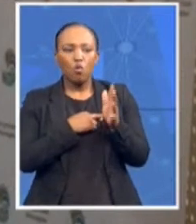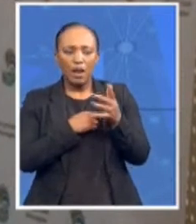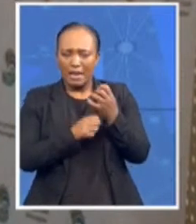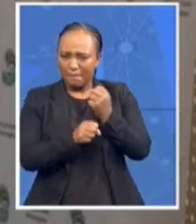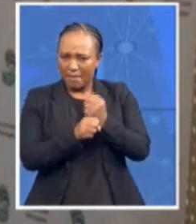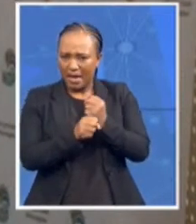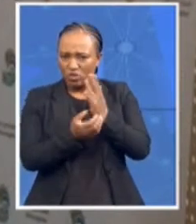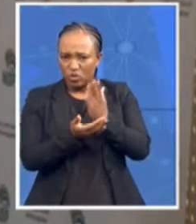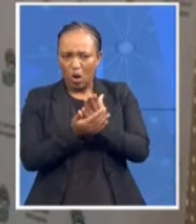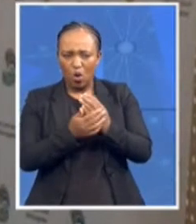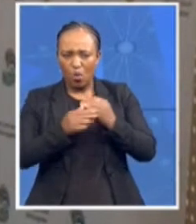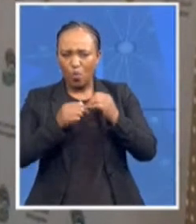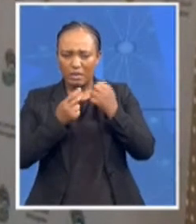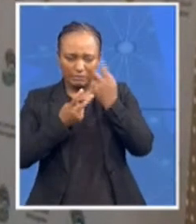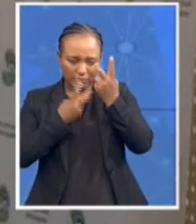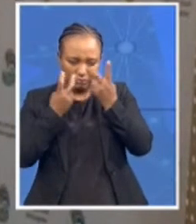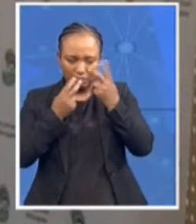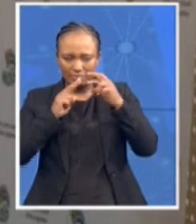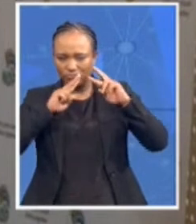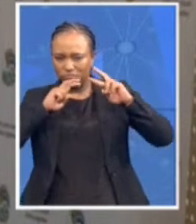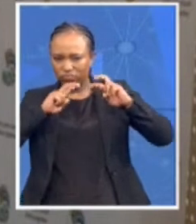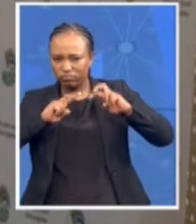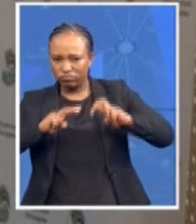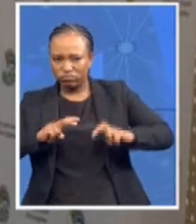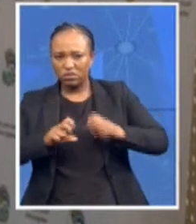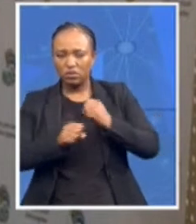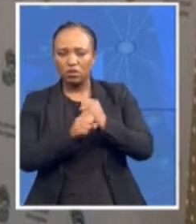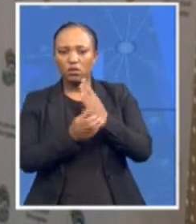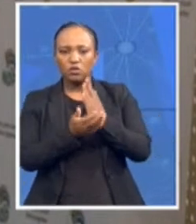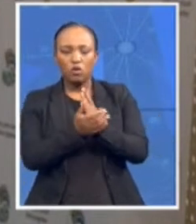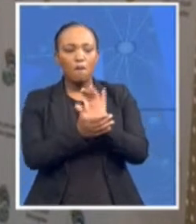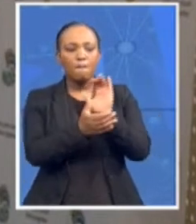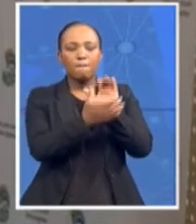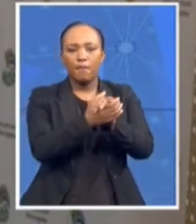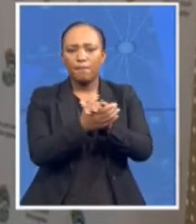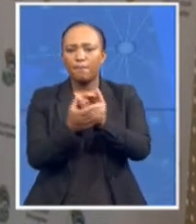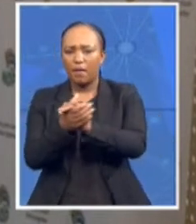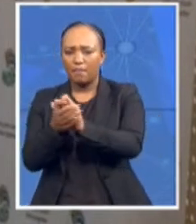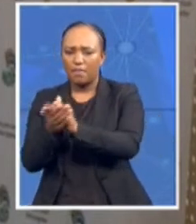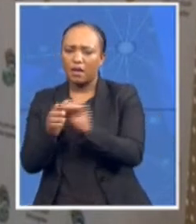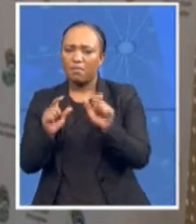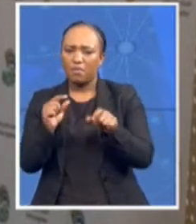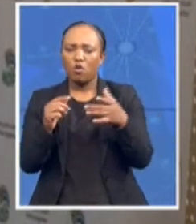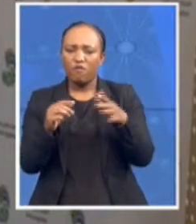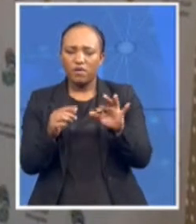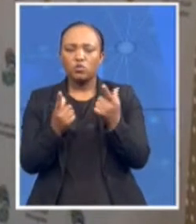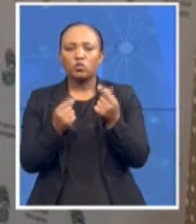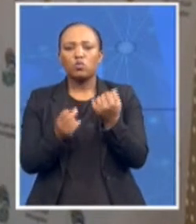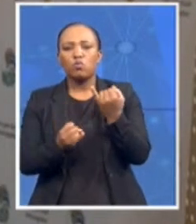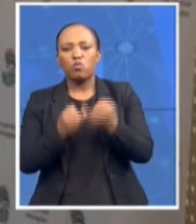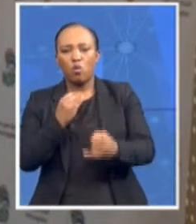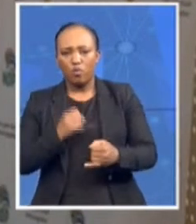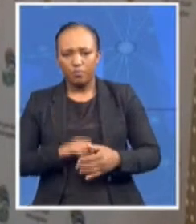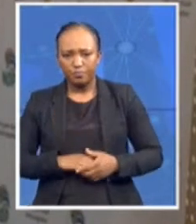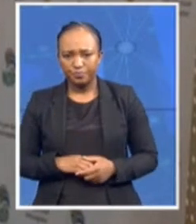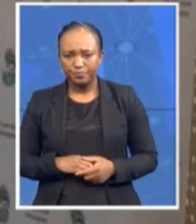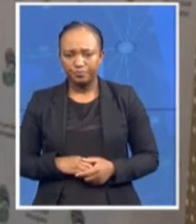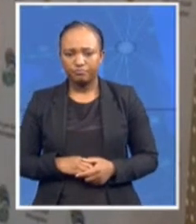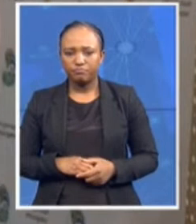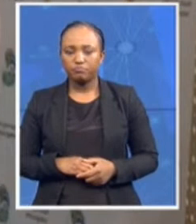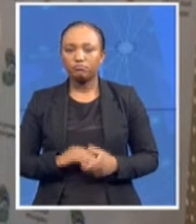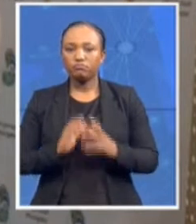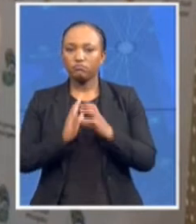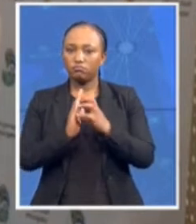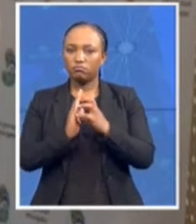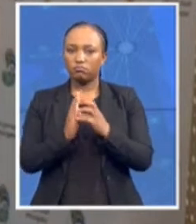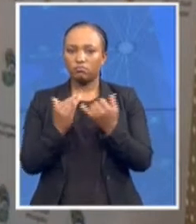that perpetrators are brought to book. And in this instance, I must say that